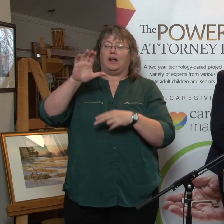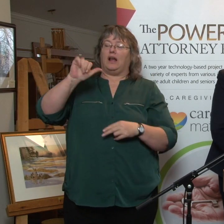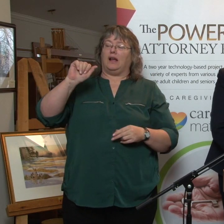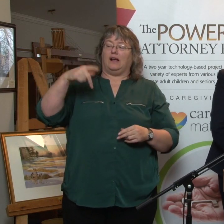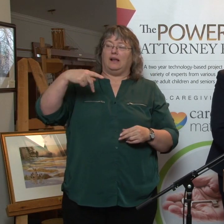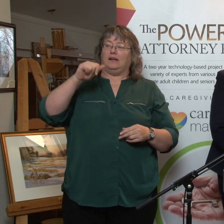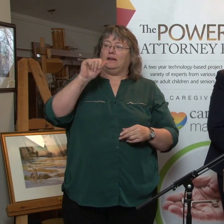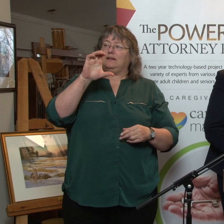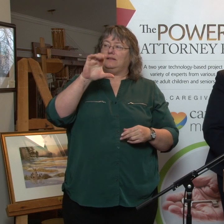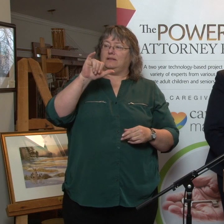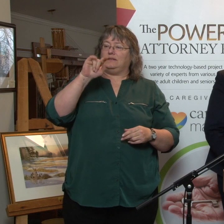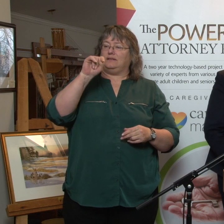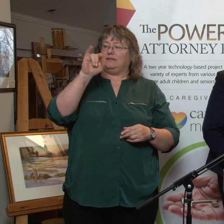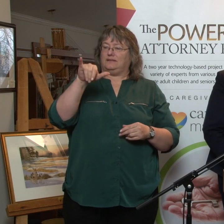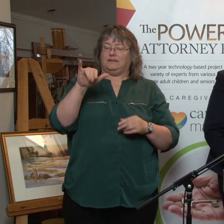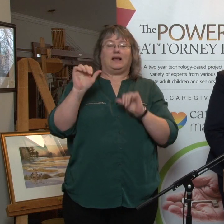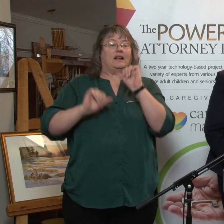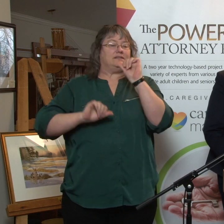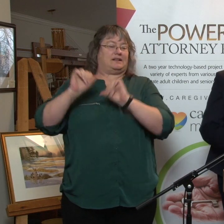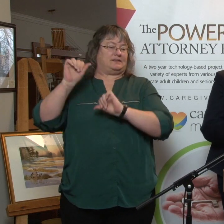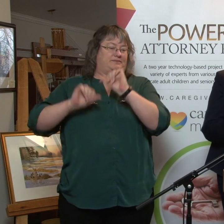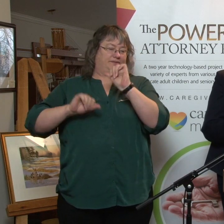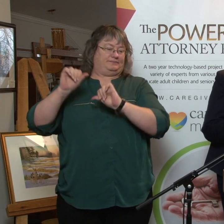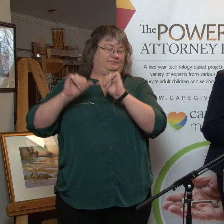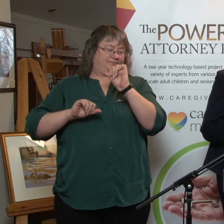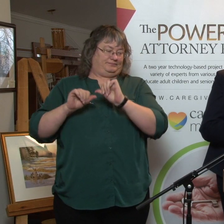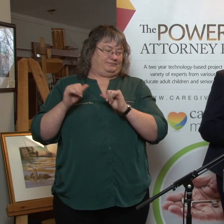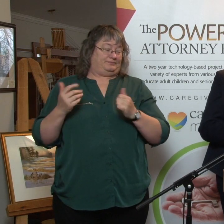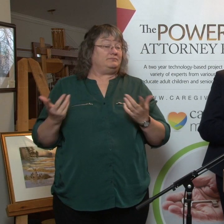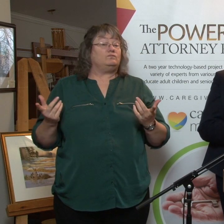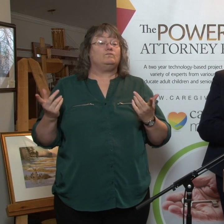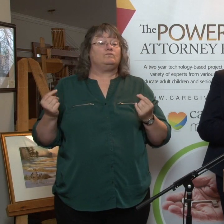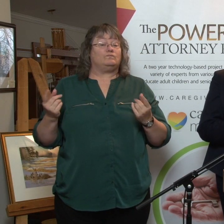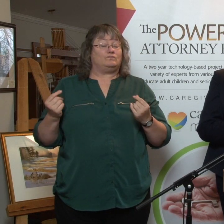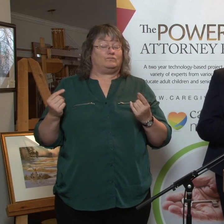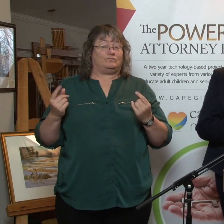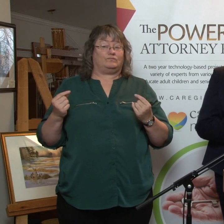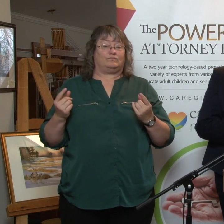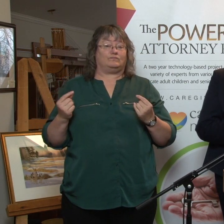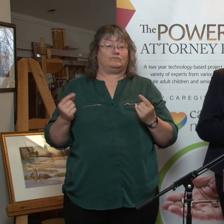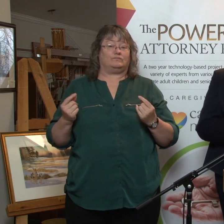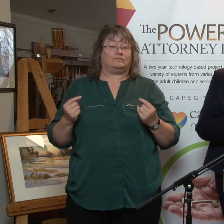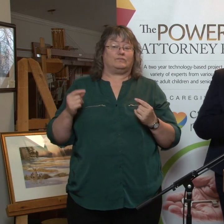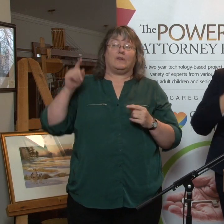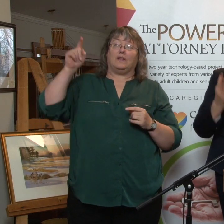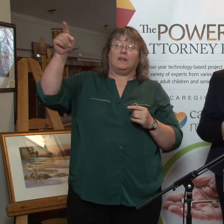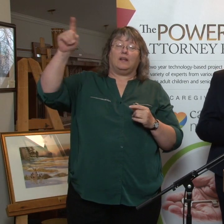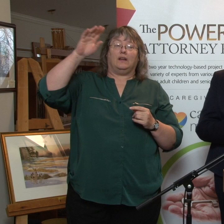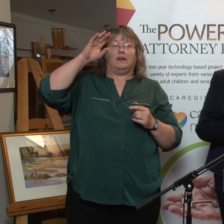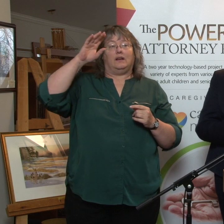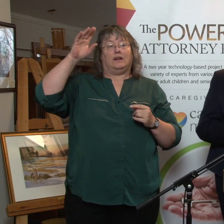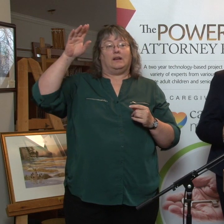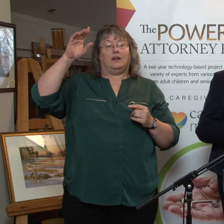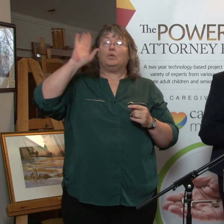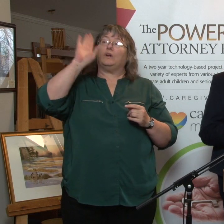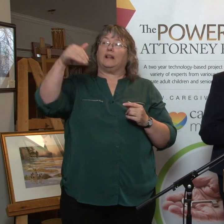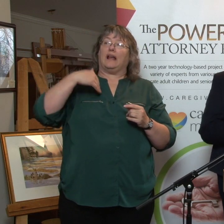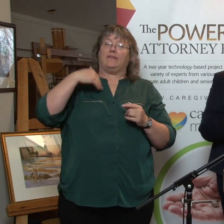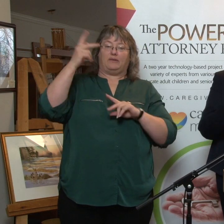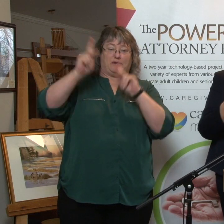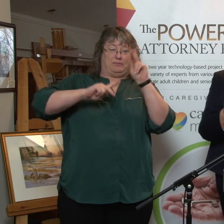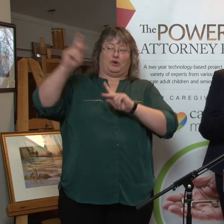assessment. Now, what they do in the capacity assessment is that they come up with assessors. And